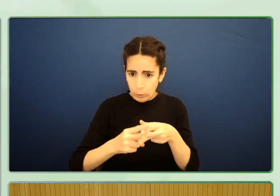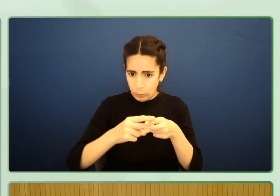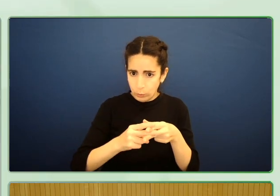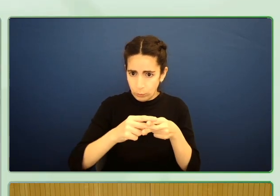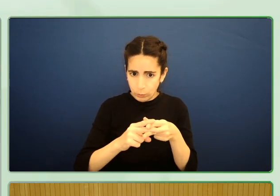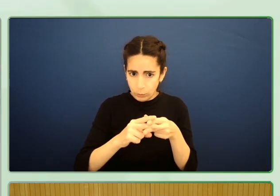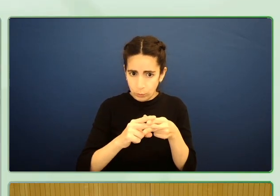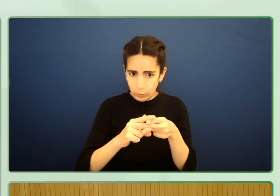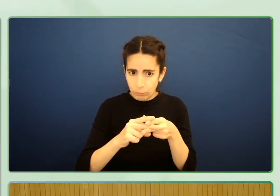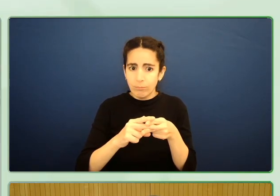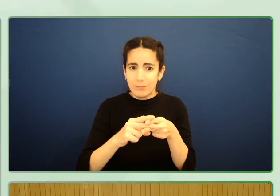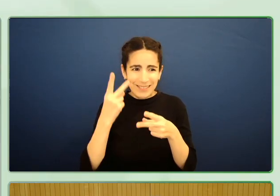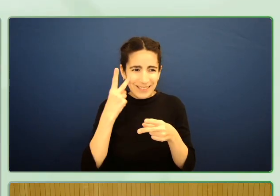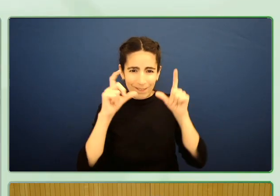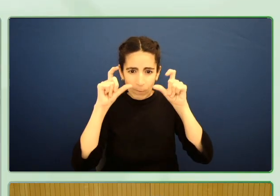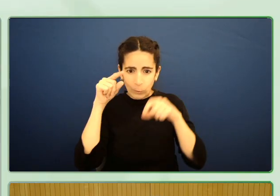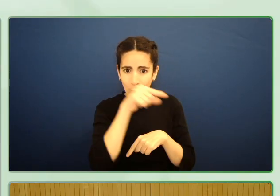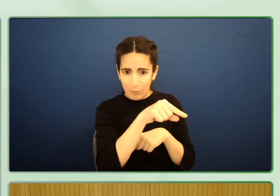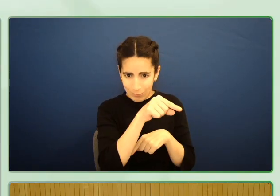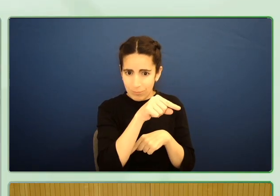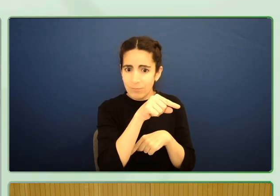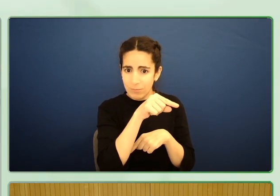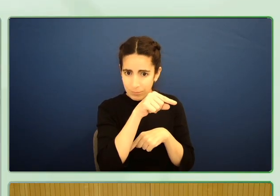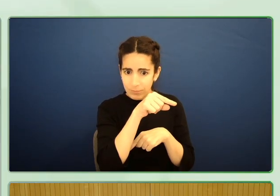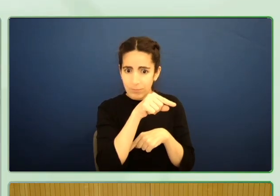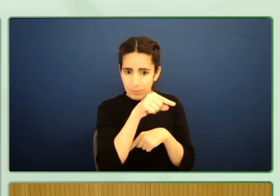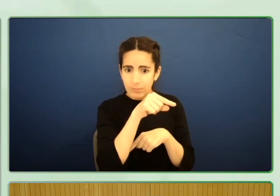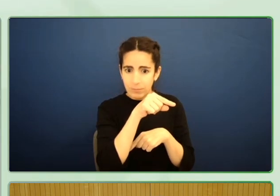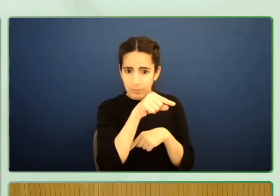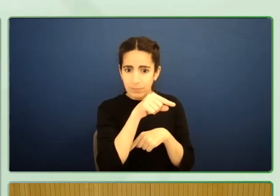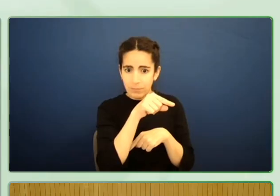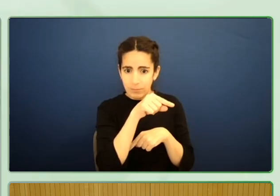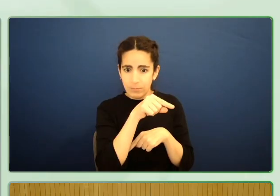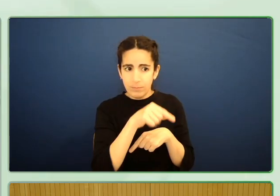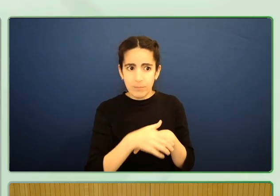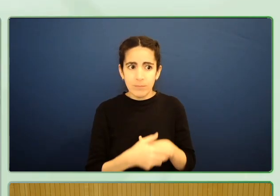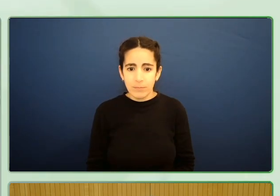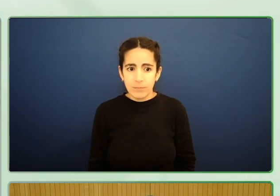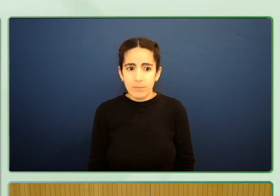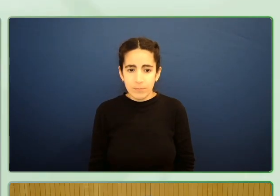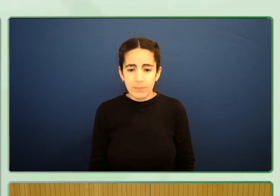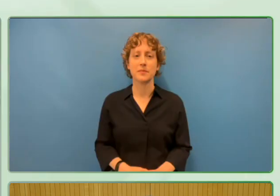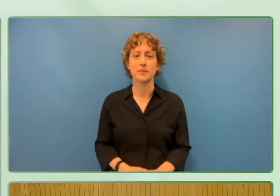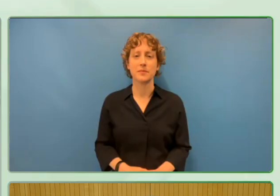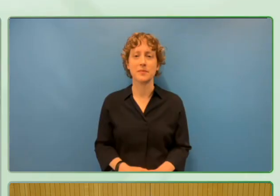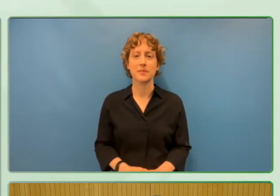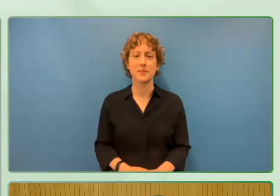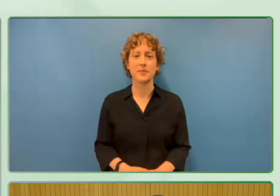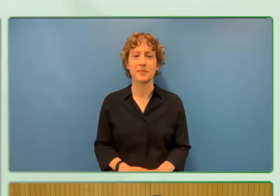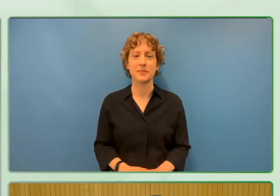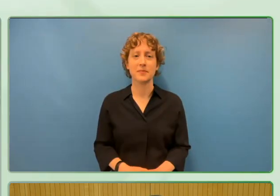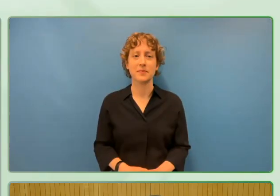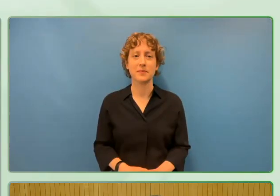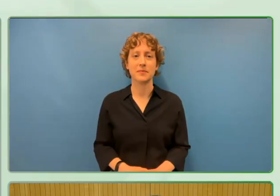social stories, how take money off at ATM, for example. Self-regulation and relaxing tools.